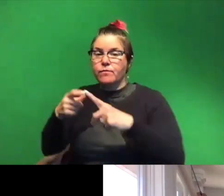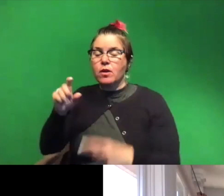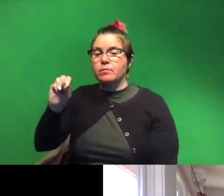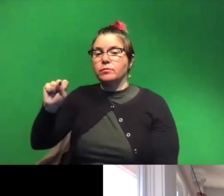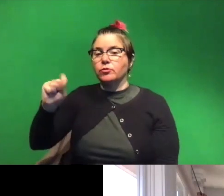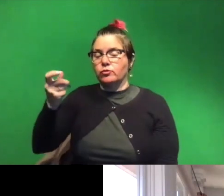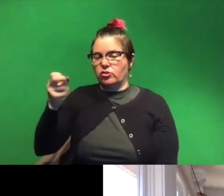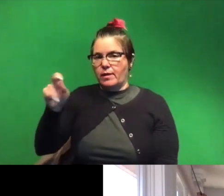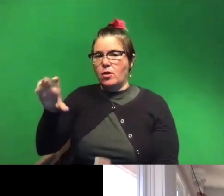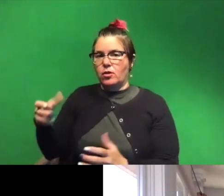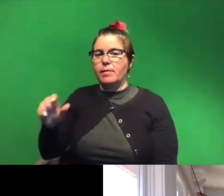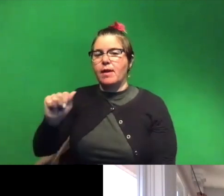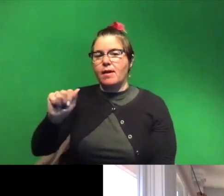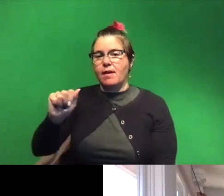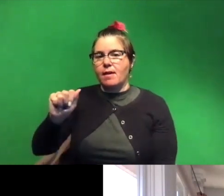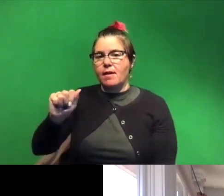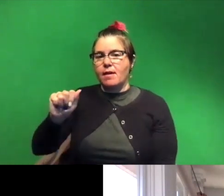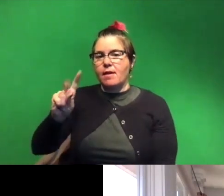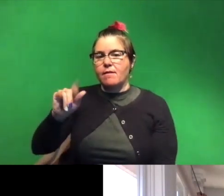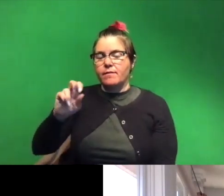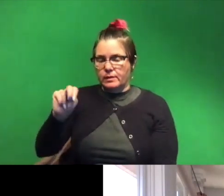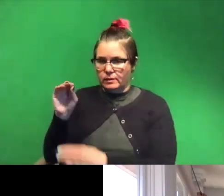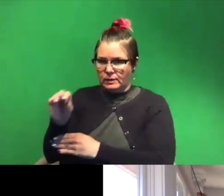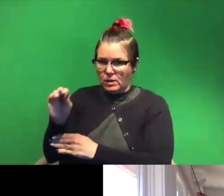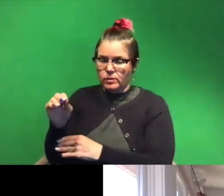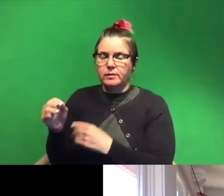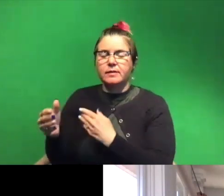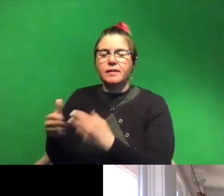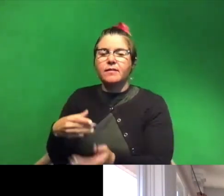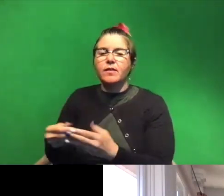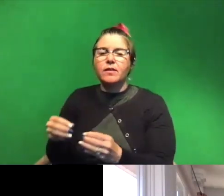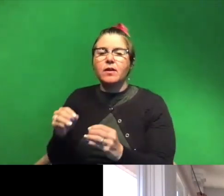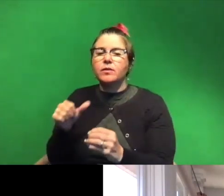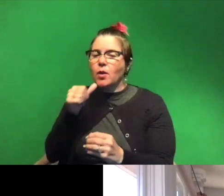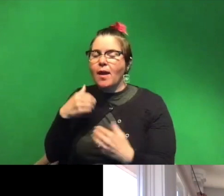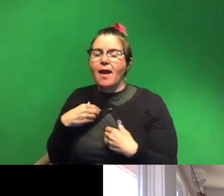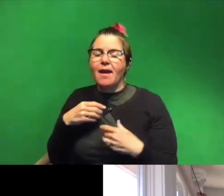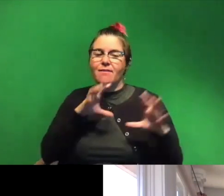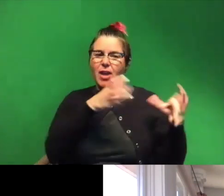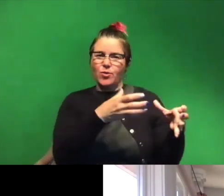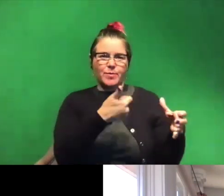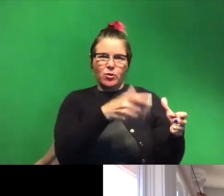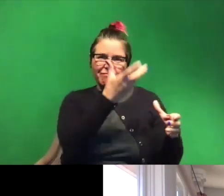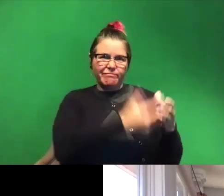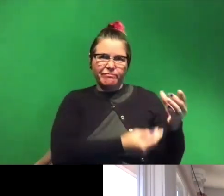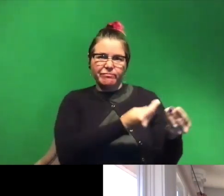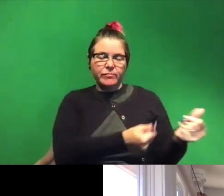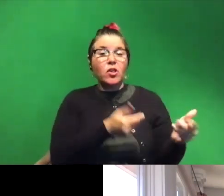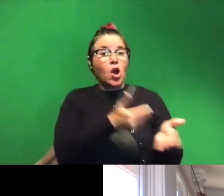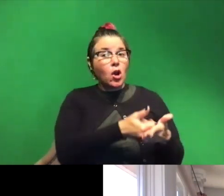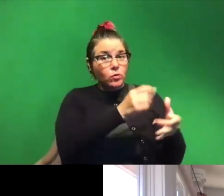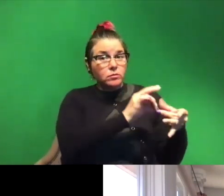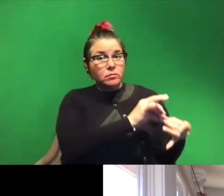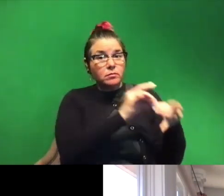group, and they're called avian dinosaurs. So even though we don't have something in the Ornithischian group, the closest thing that we